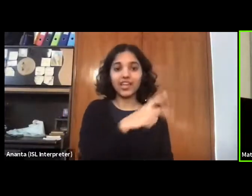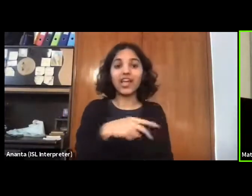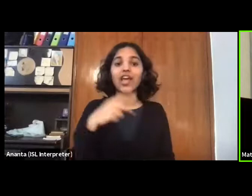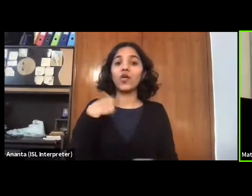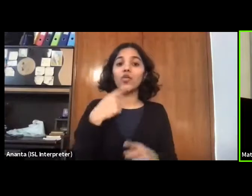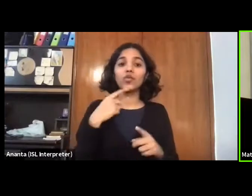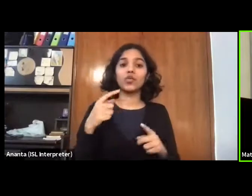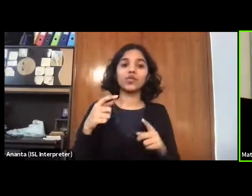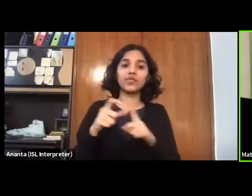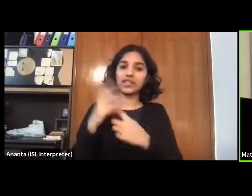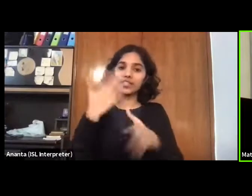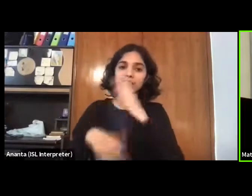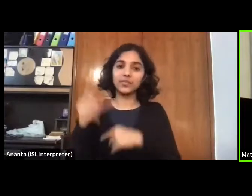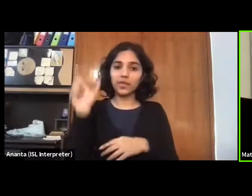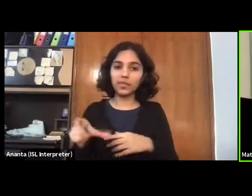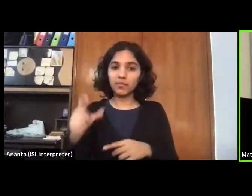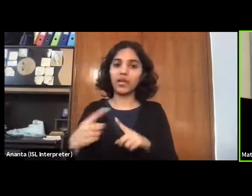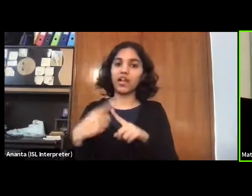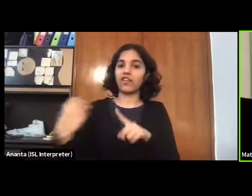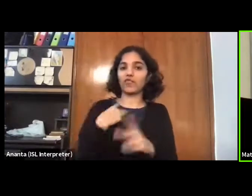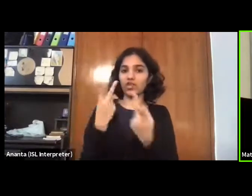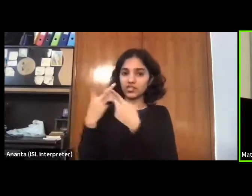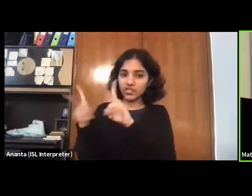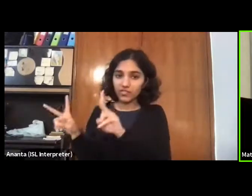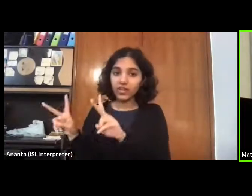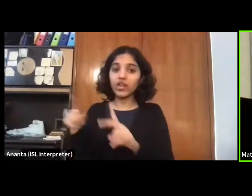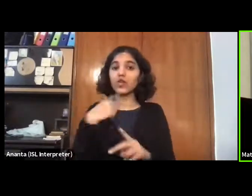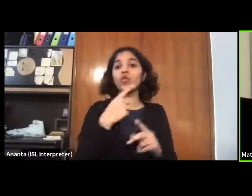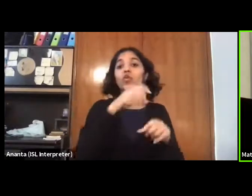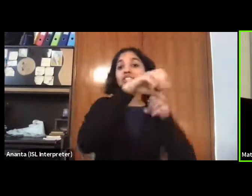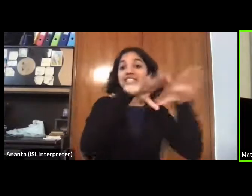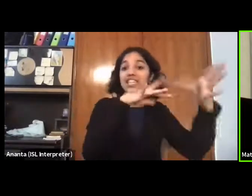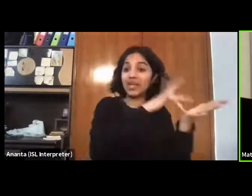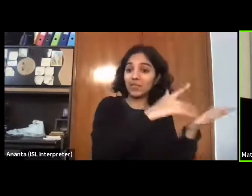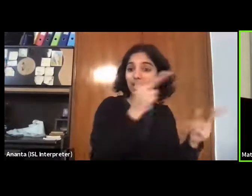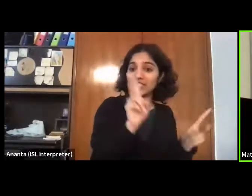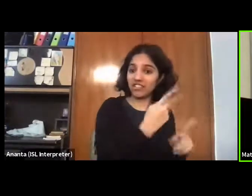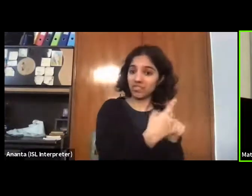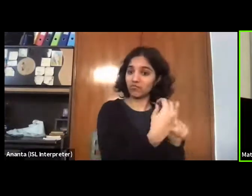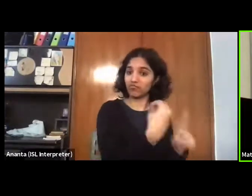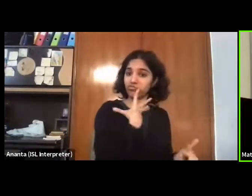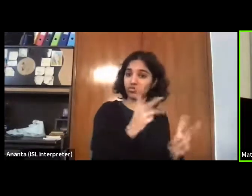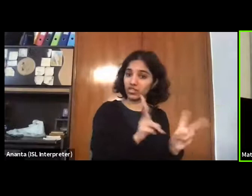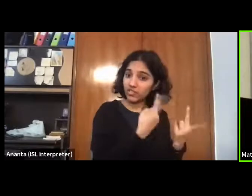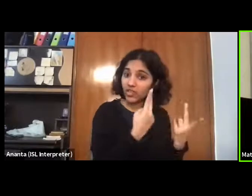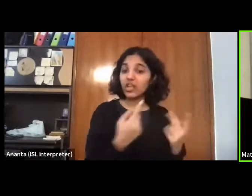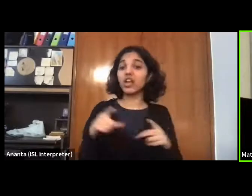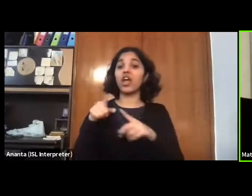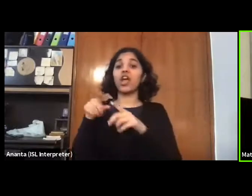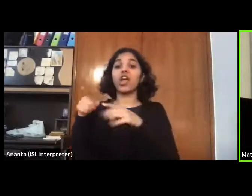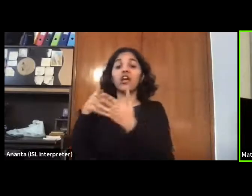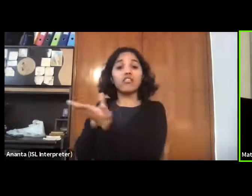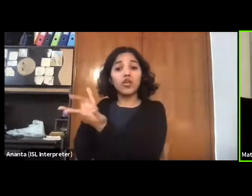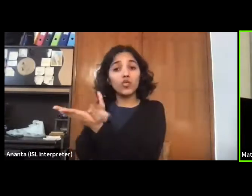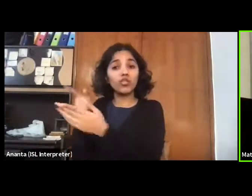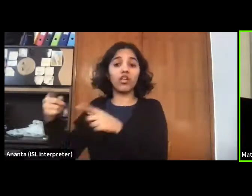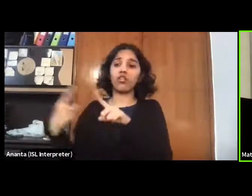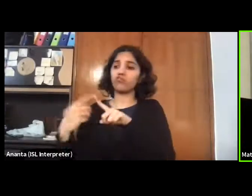abled in a very different way when you look at urban areas, rural areas, and the